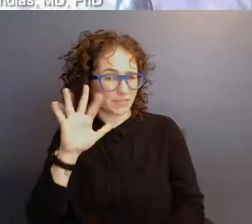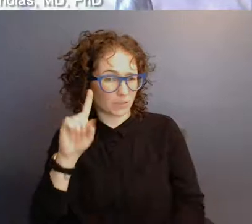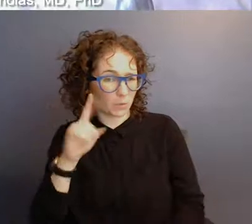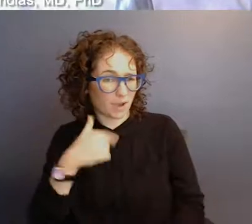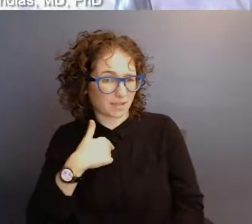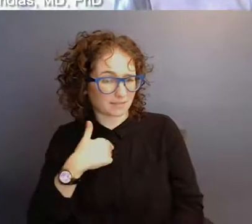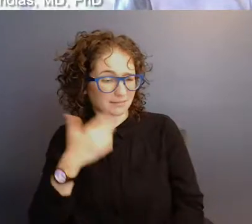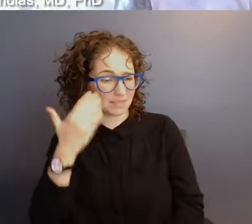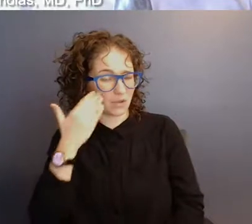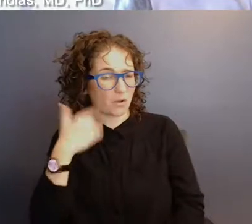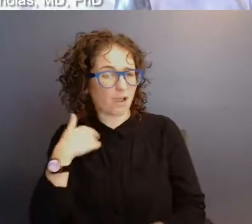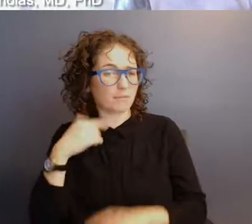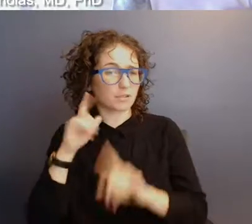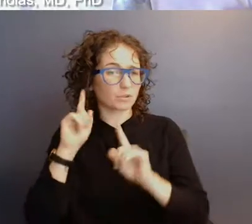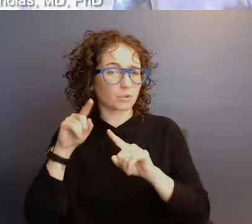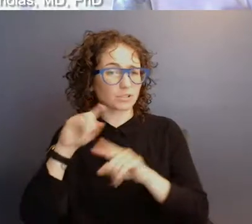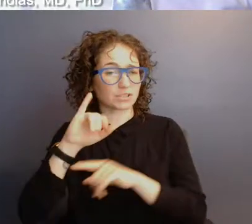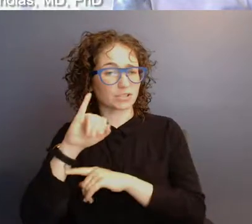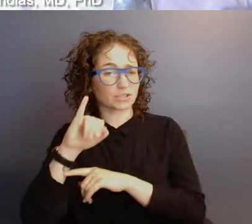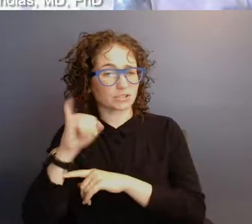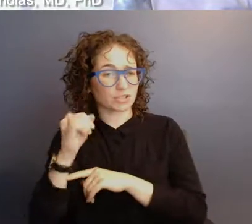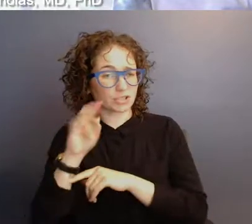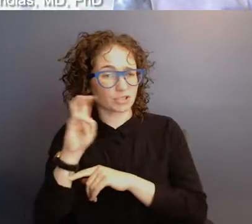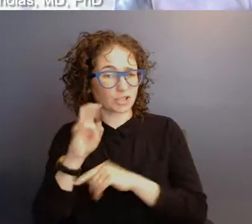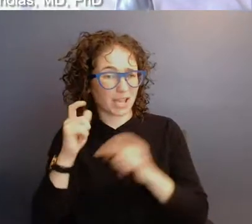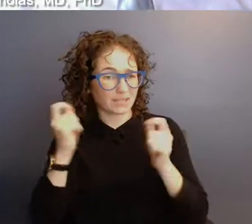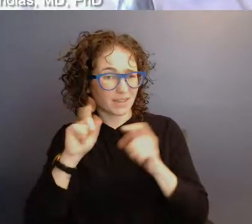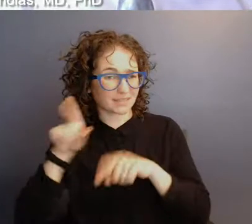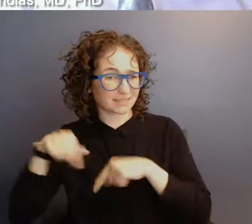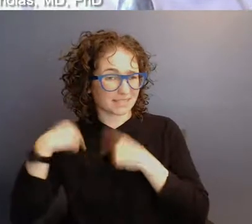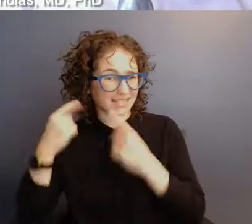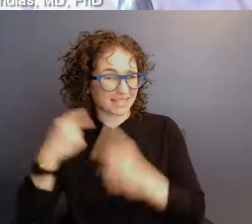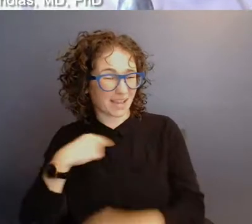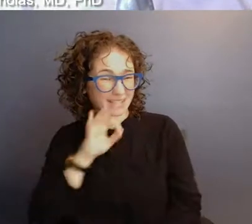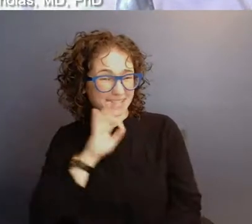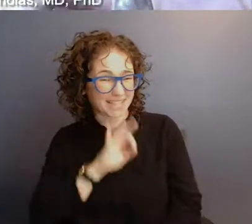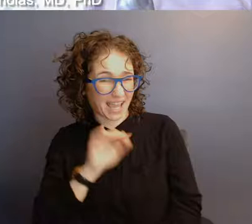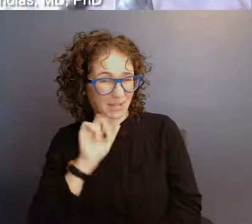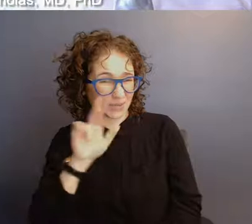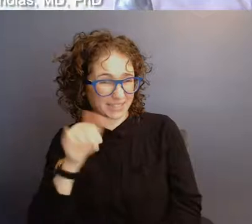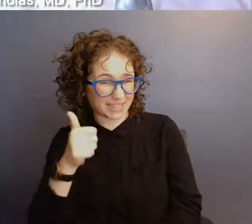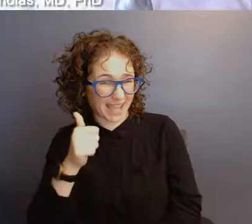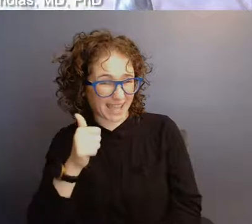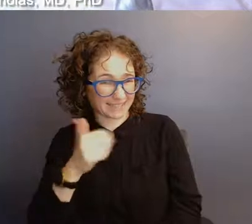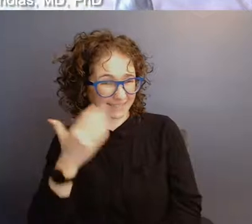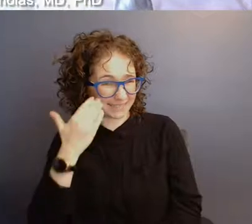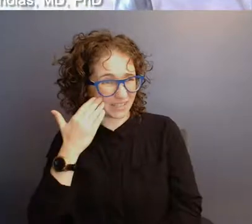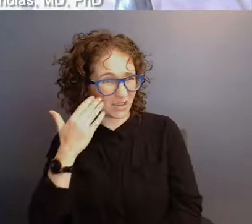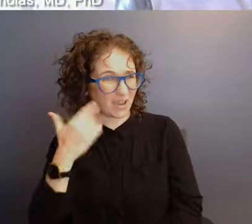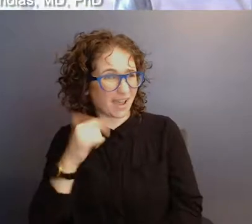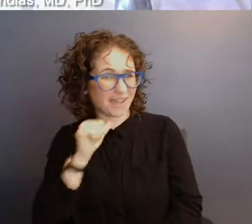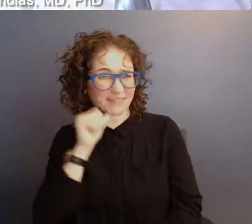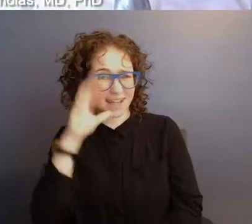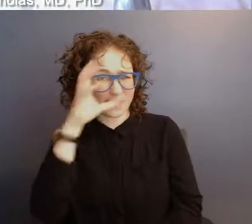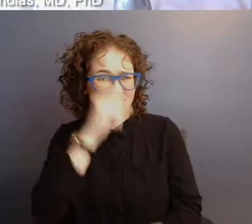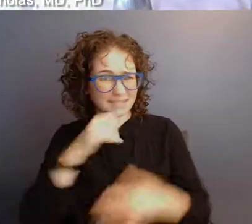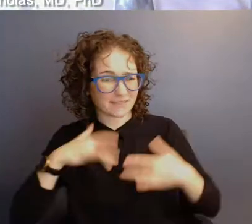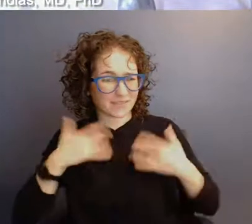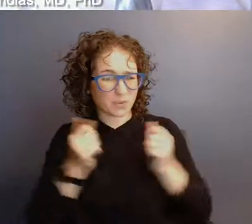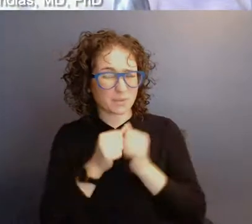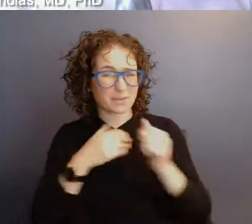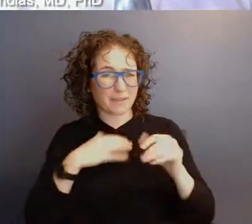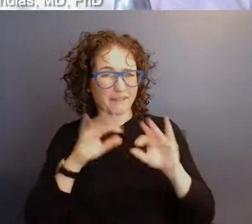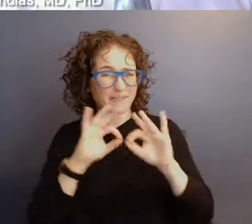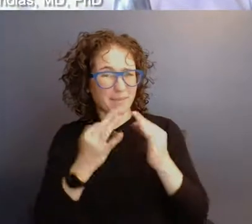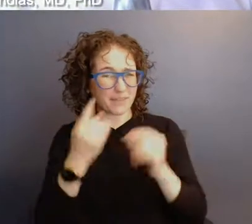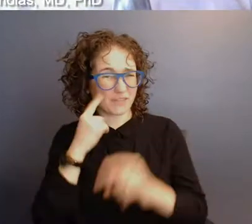been going to the Jazz and Heritage Festival since I was 9 or 10 years old. So I haven't missed that event with my family for